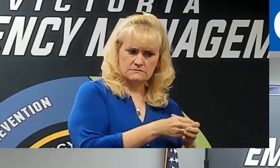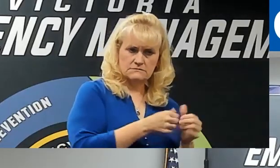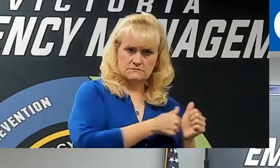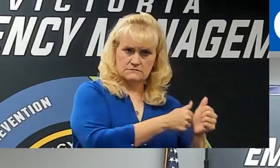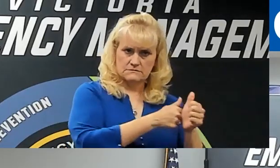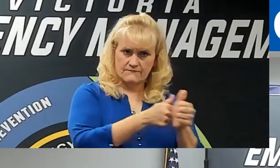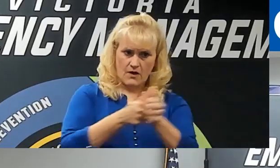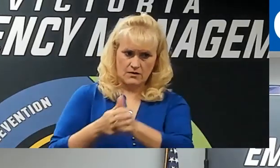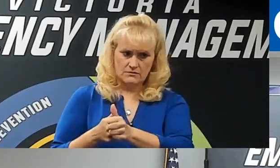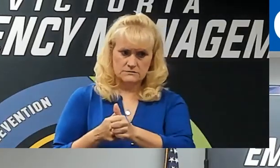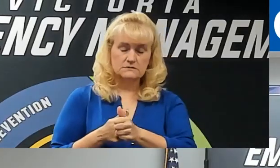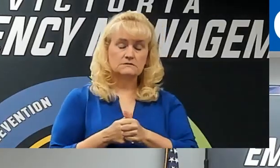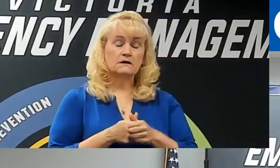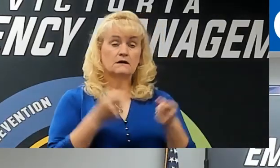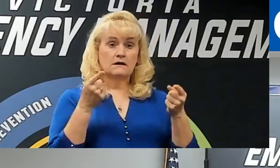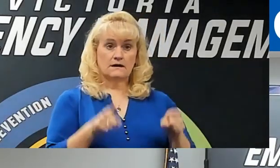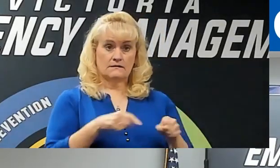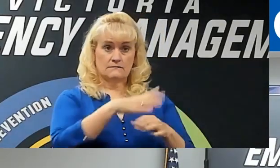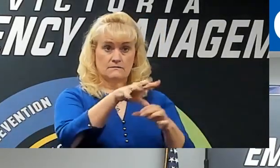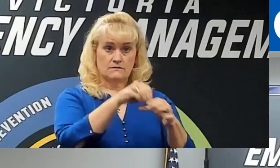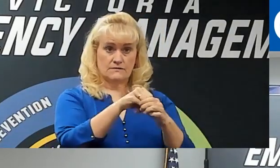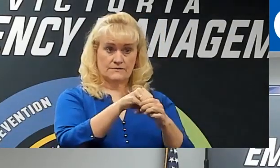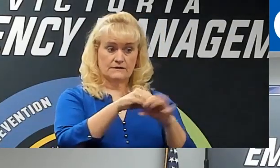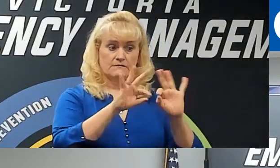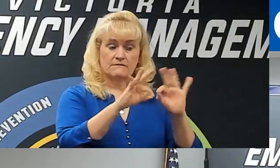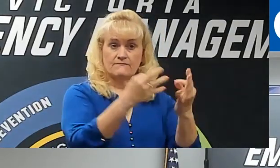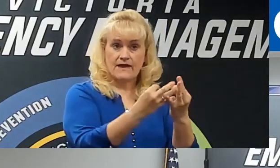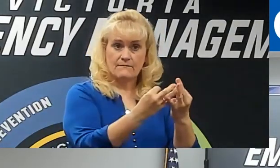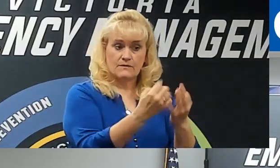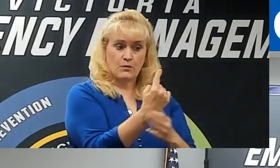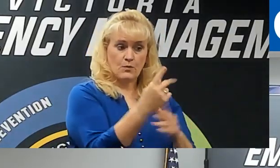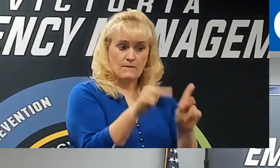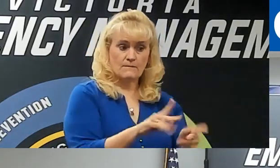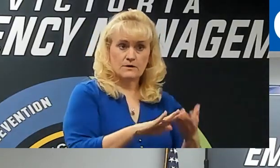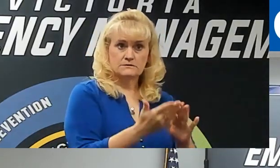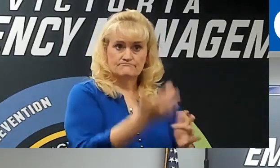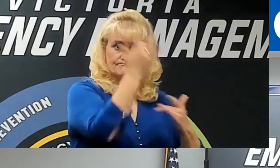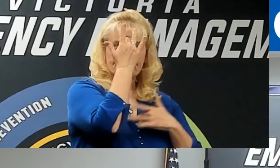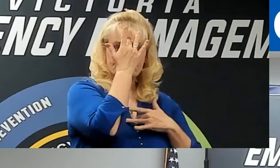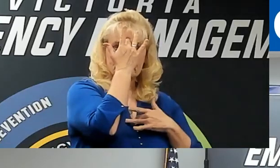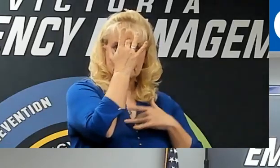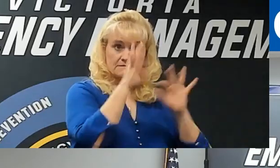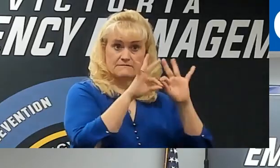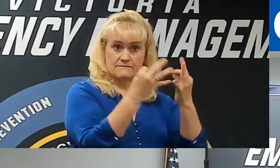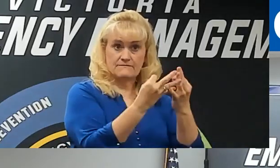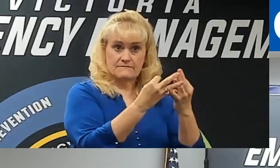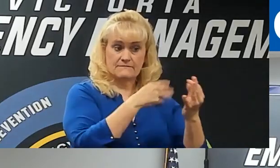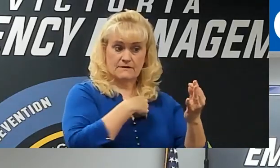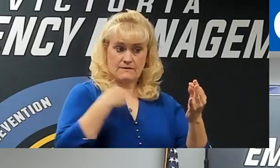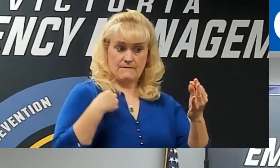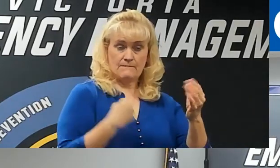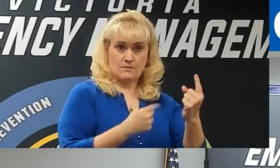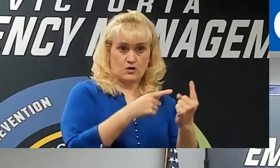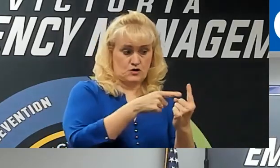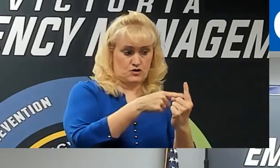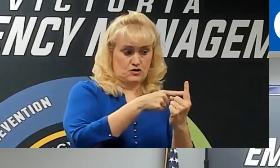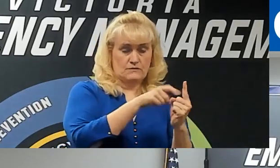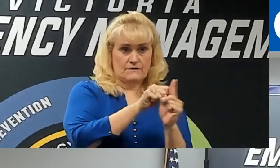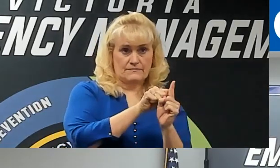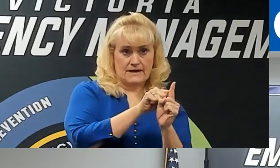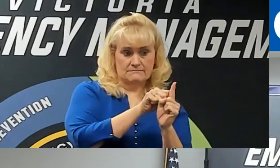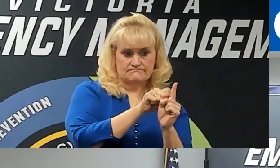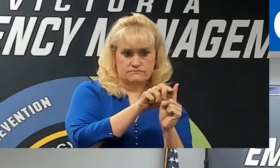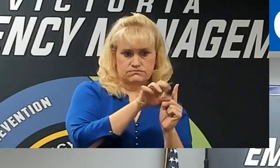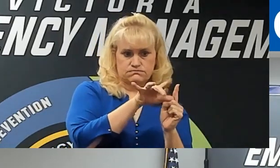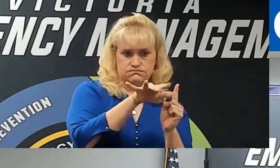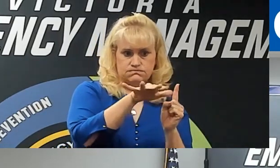family units there's been a lot of spread where one infected individual spreads it to the